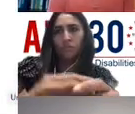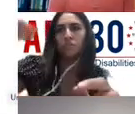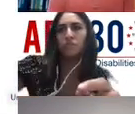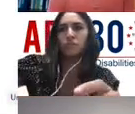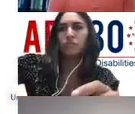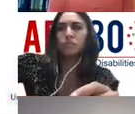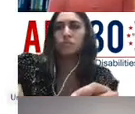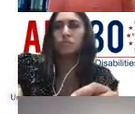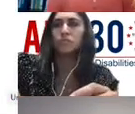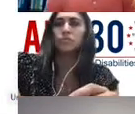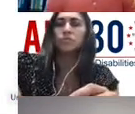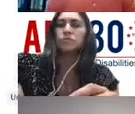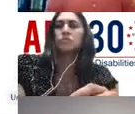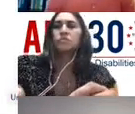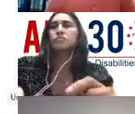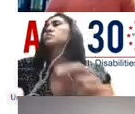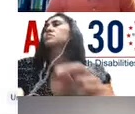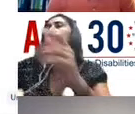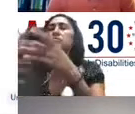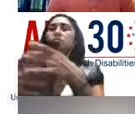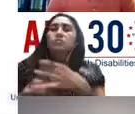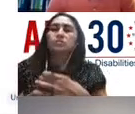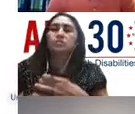large. Okay, you have some control over that.